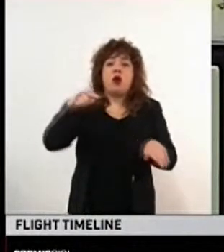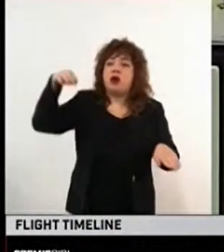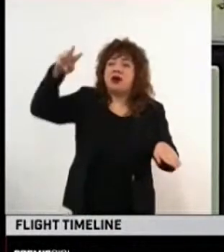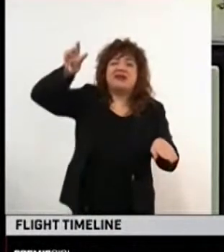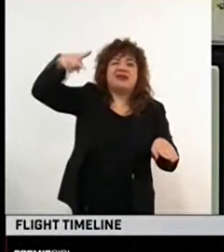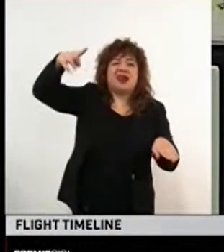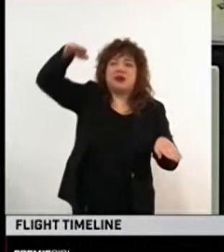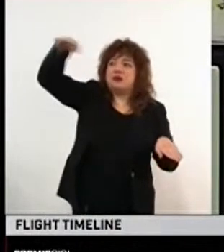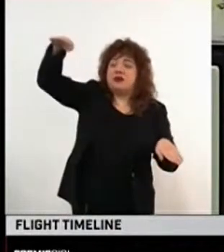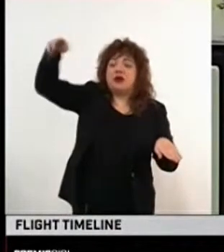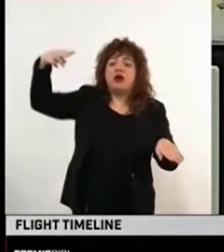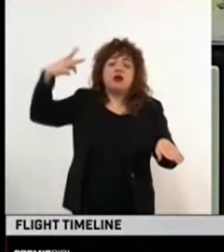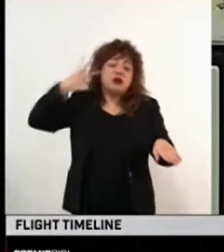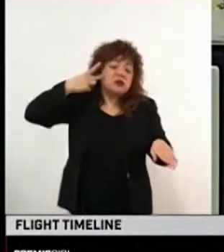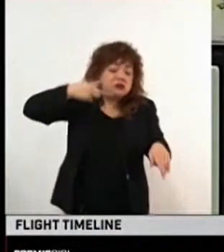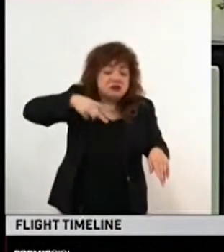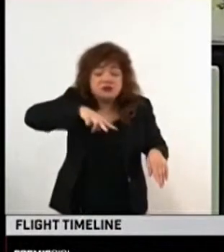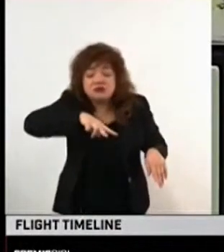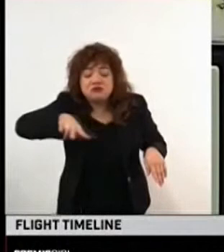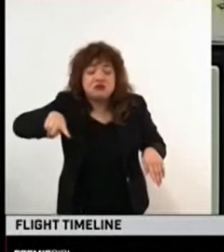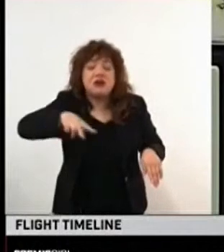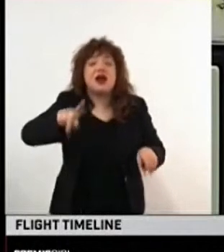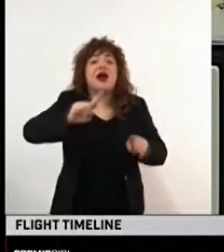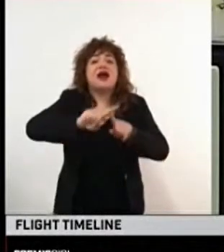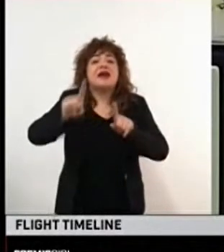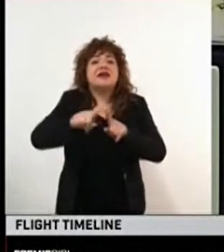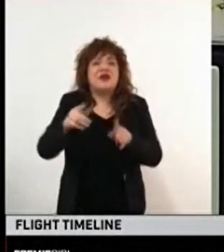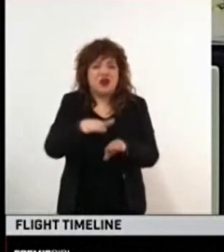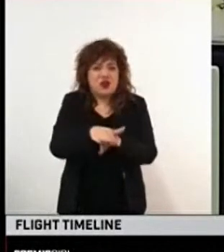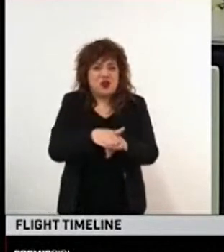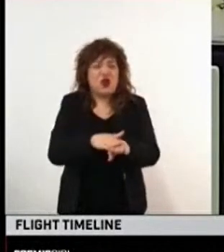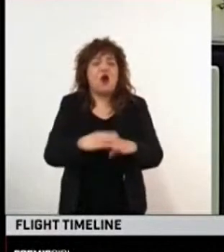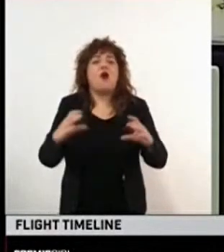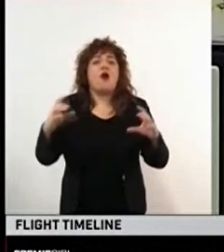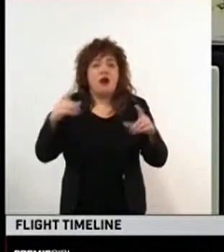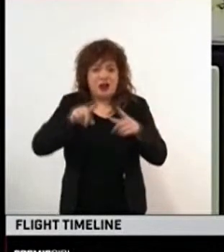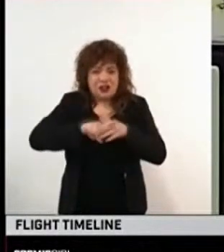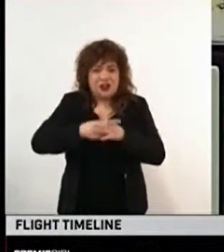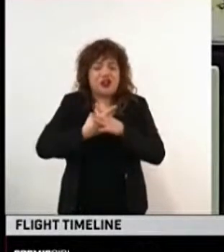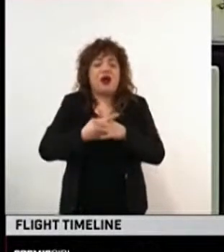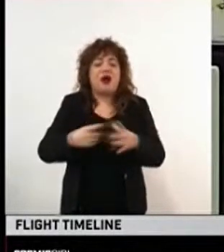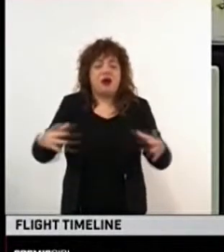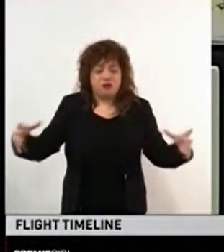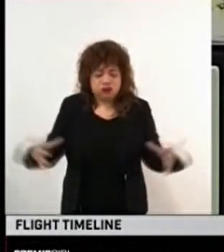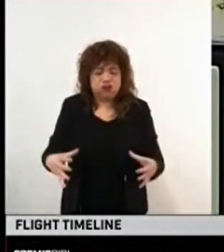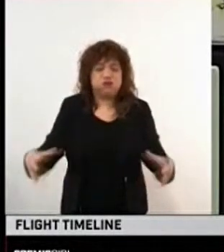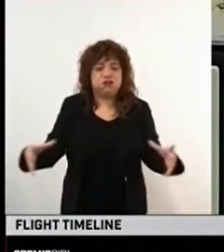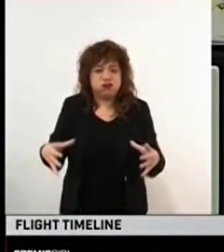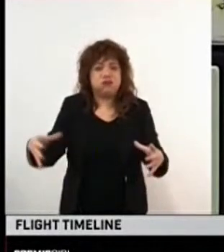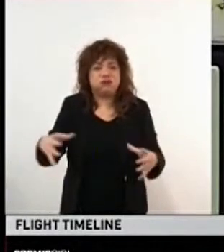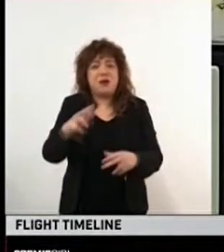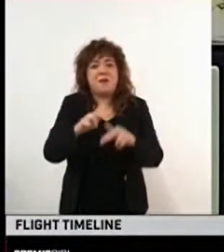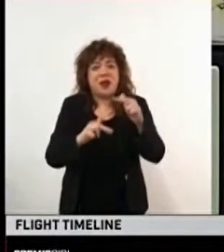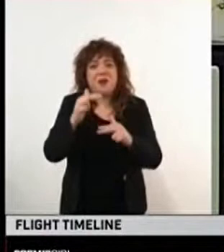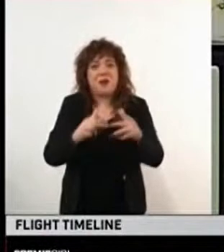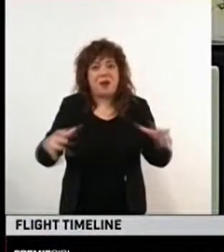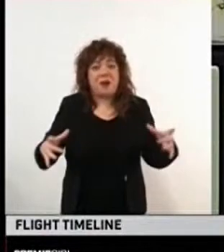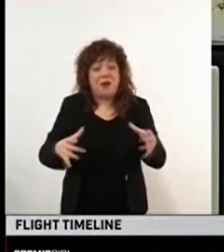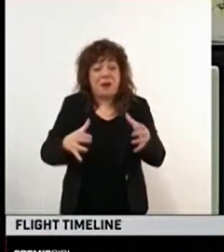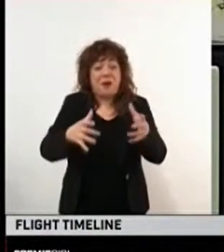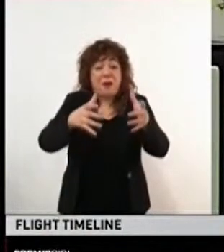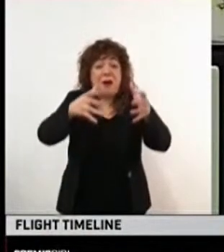can see pieces of the rocket as it comes together, and so you can see the size of it, and it's absolutely breathtaking.